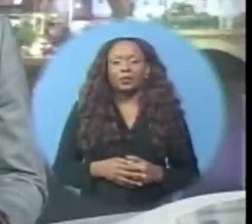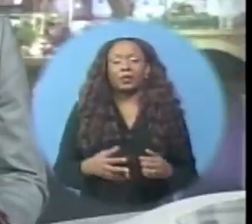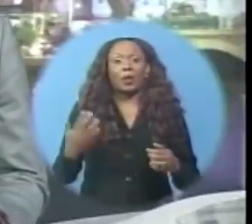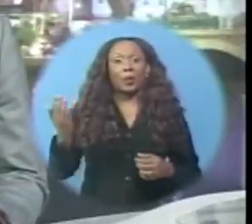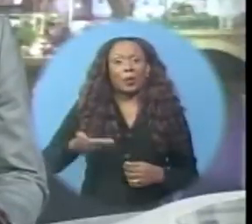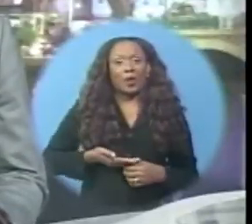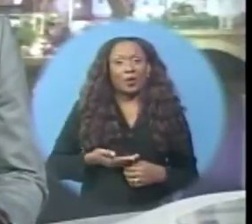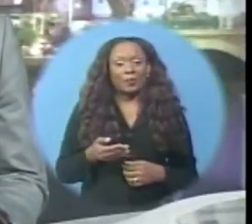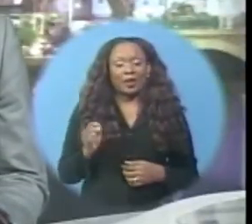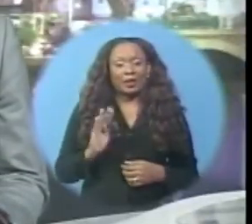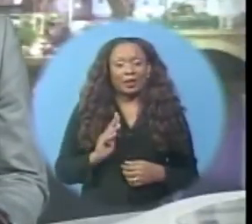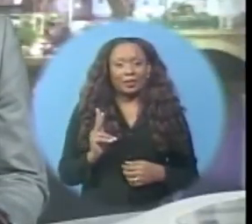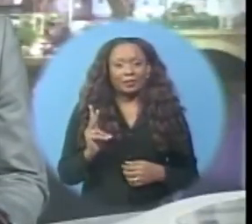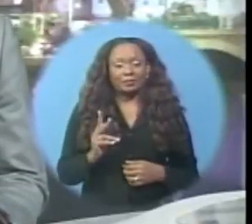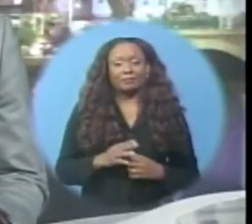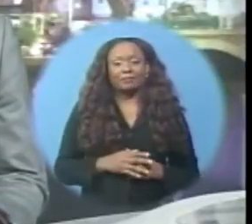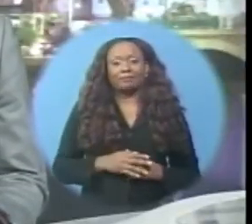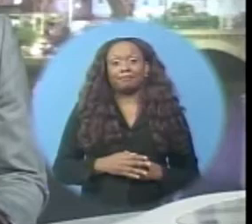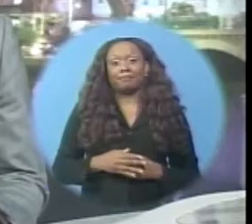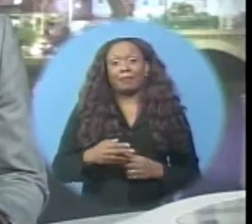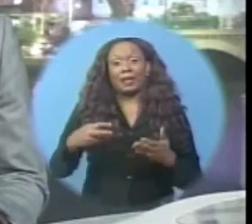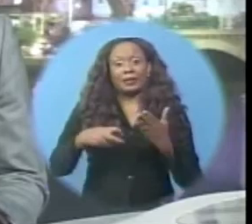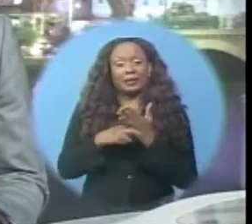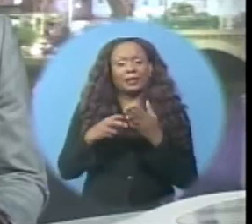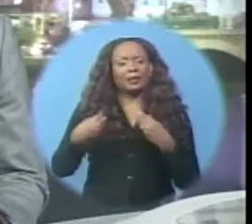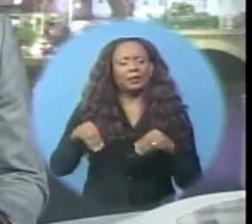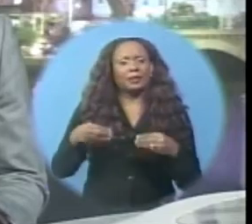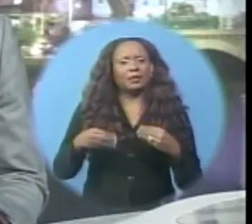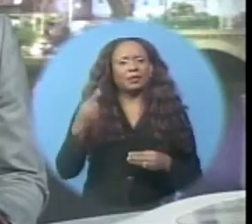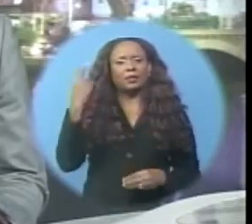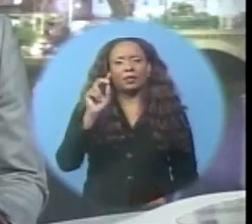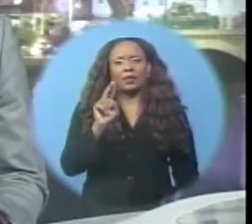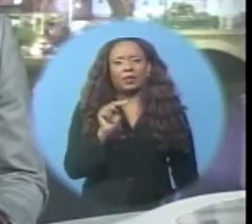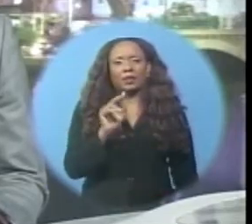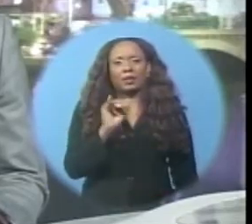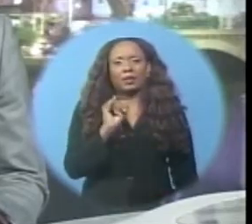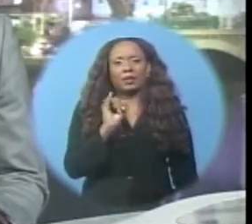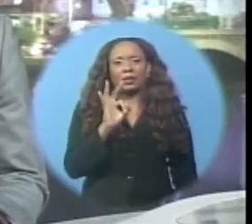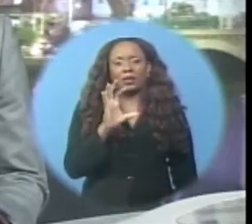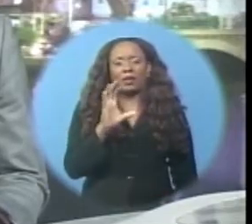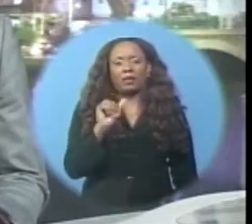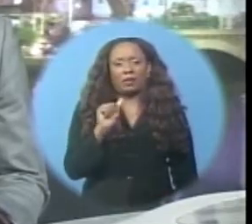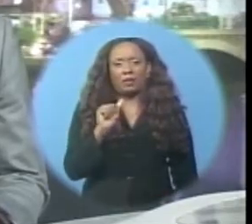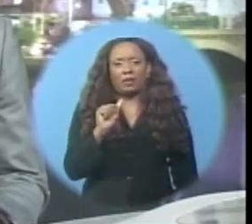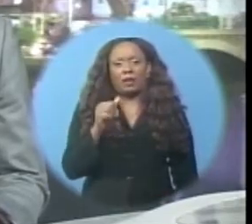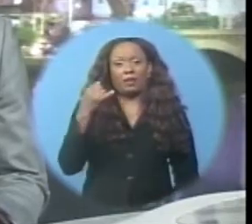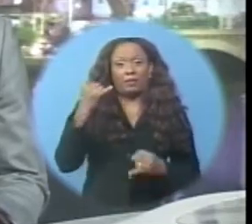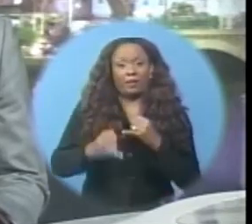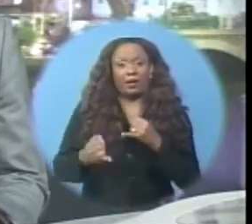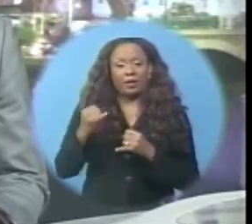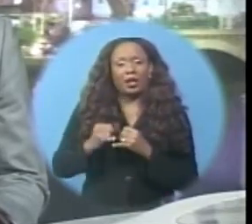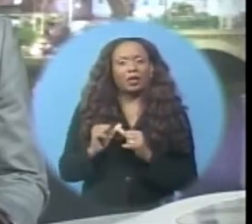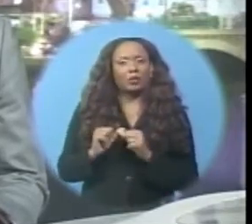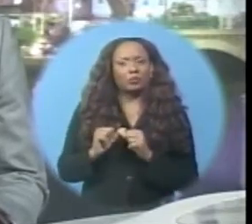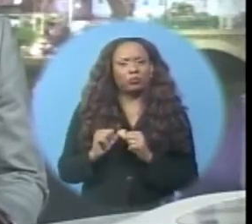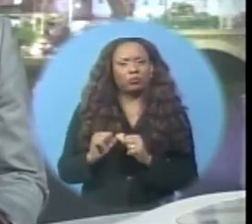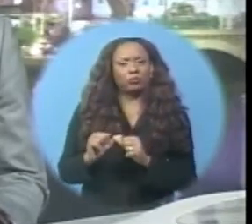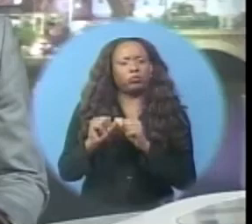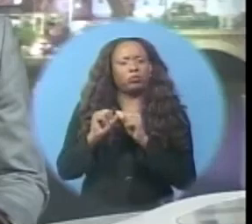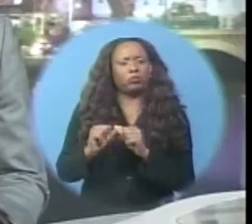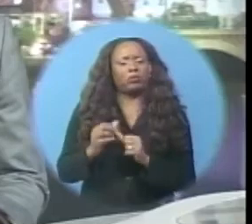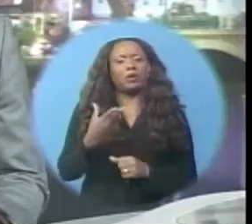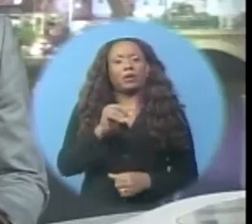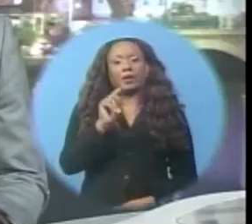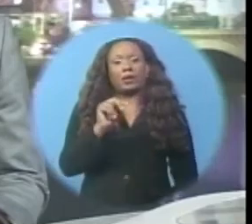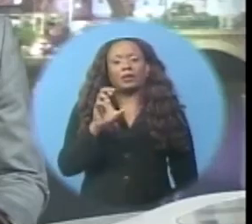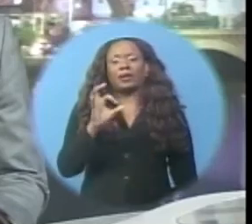Welcome back. Well, ticket sales for the upcoming NIFCA Performing Arts Finals are holding steady, and the National Cultural Foundation is expecting a spectacular